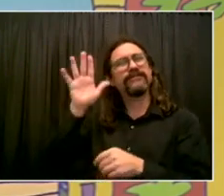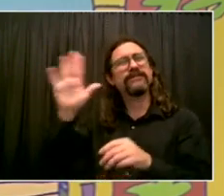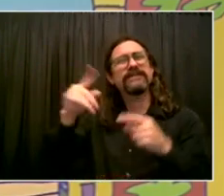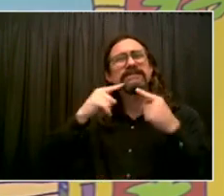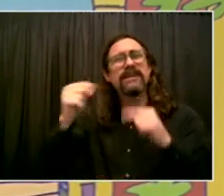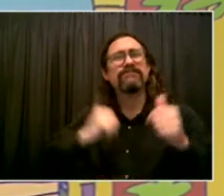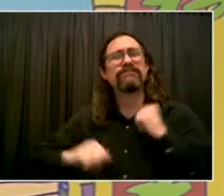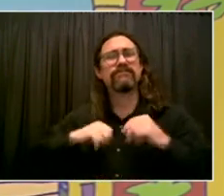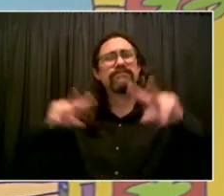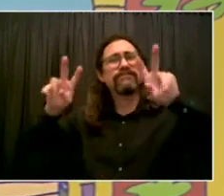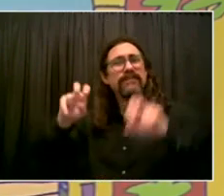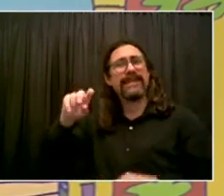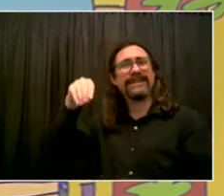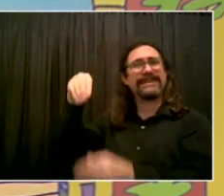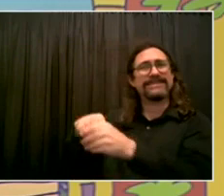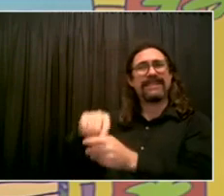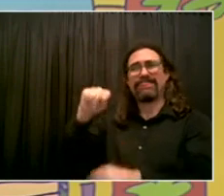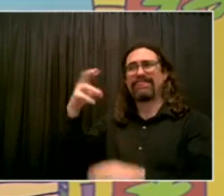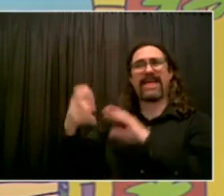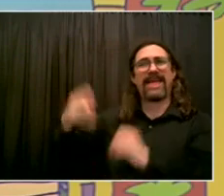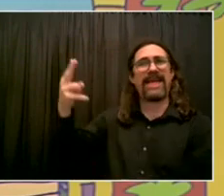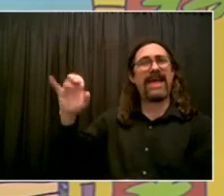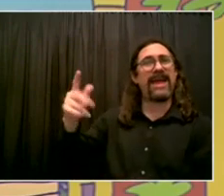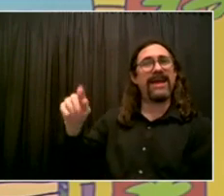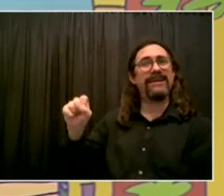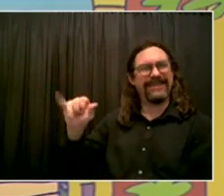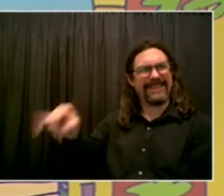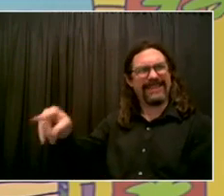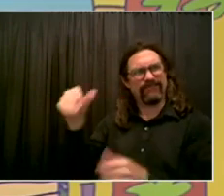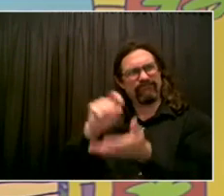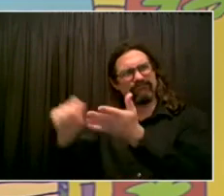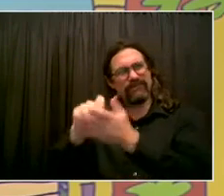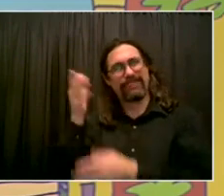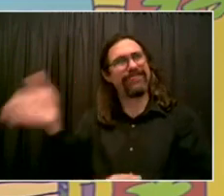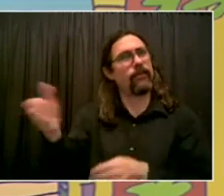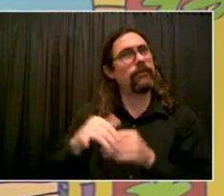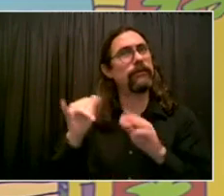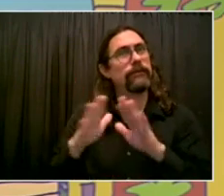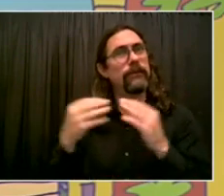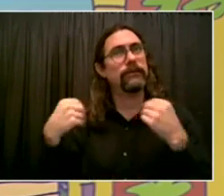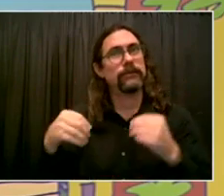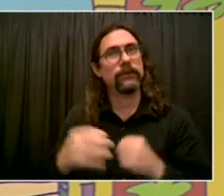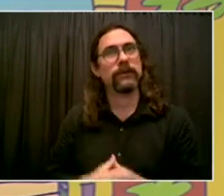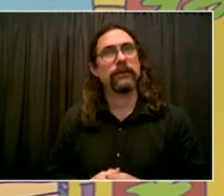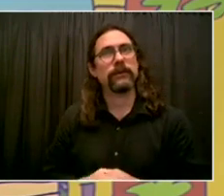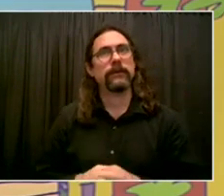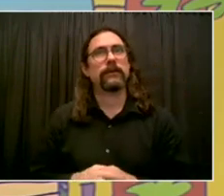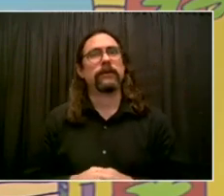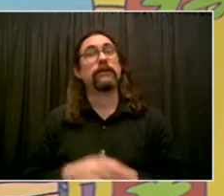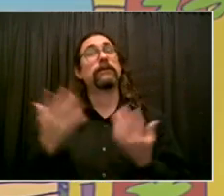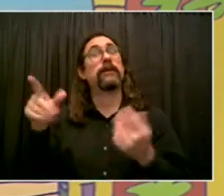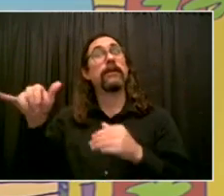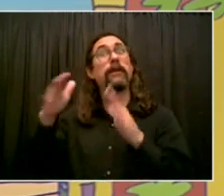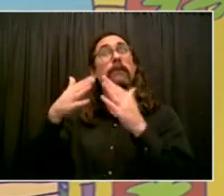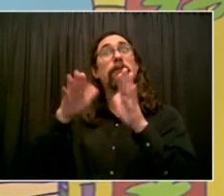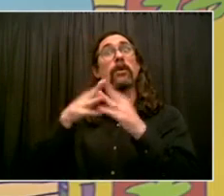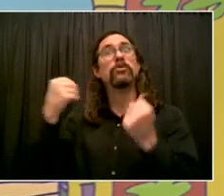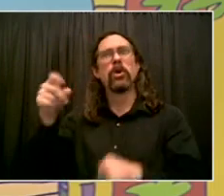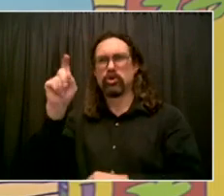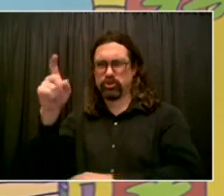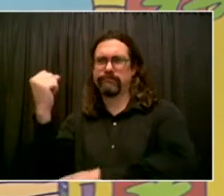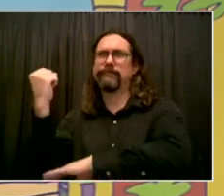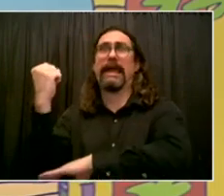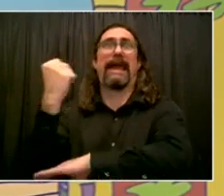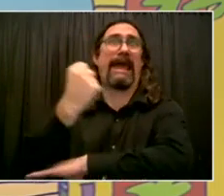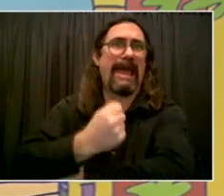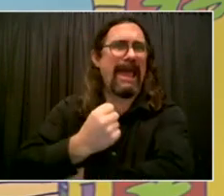close. Lin-Manuel and other good people decided to save it. This is a great example of our resiliency as New Yorkers, our